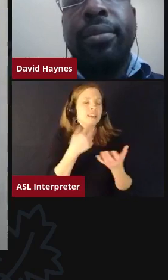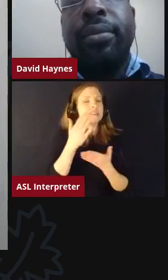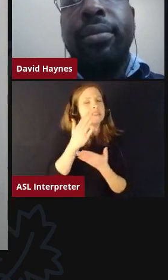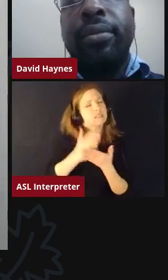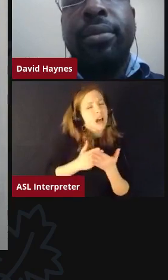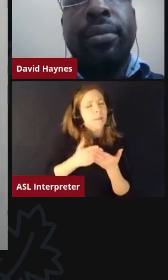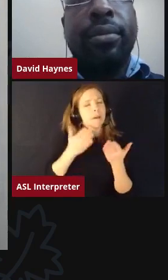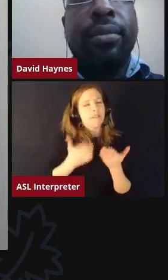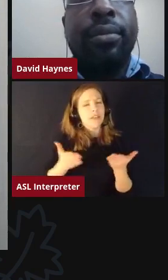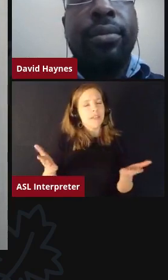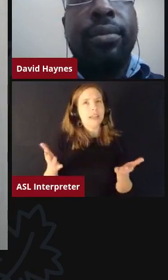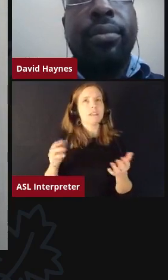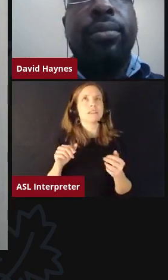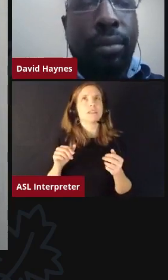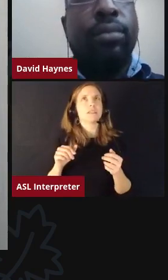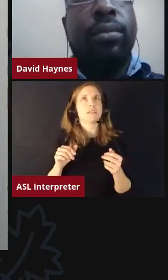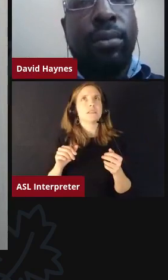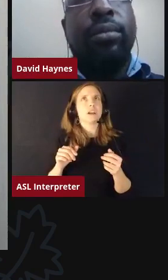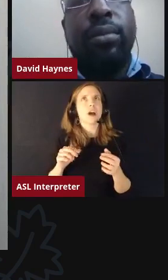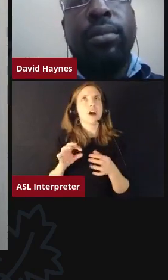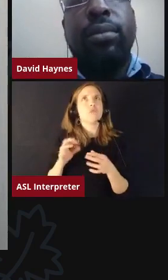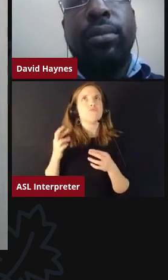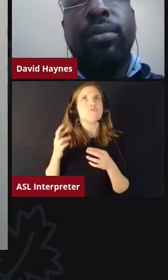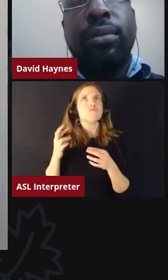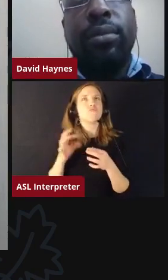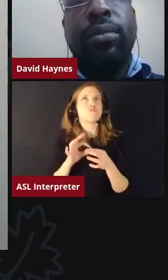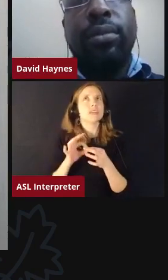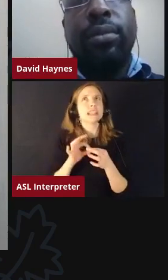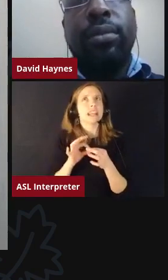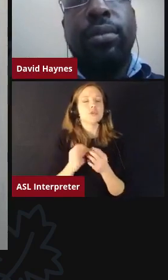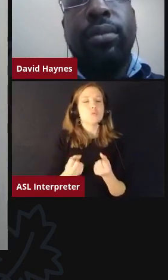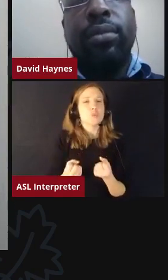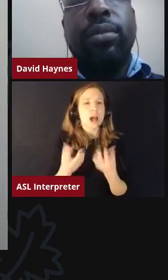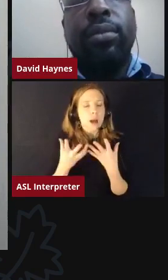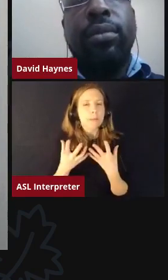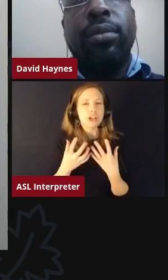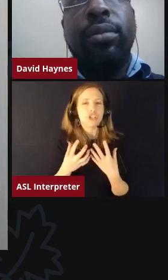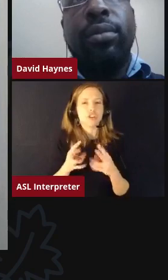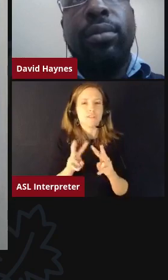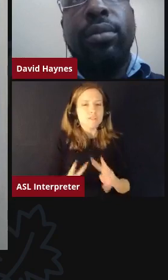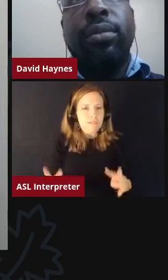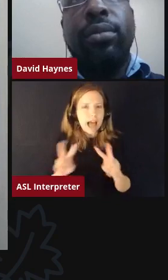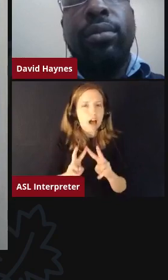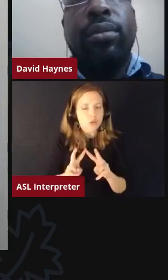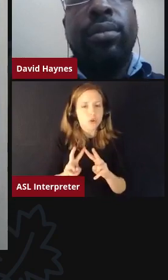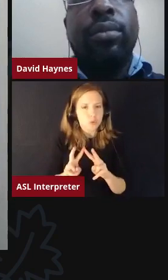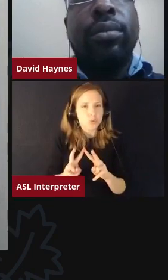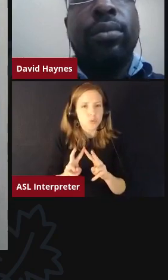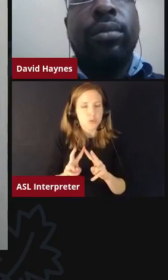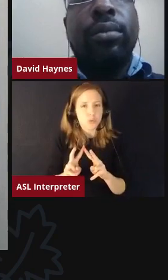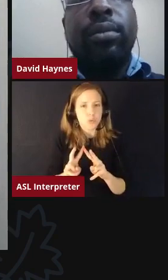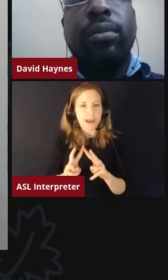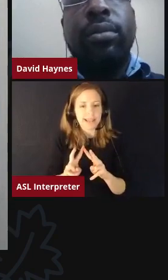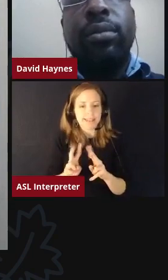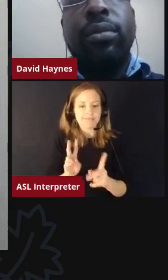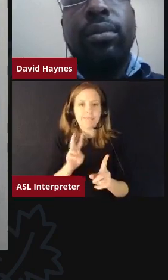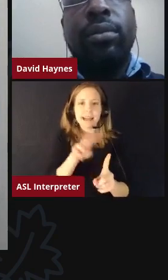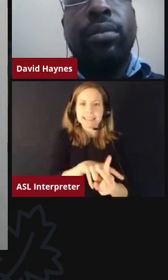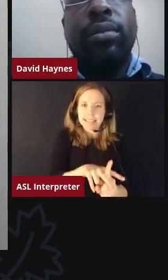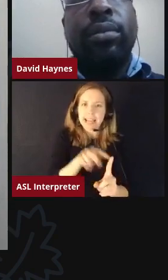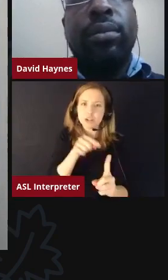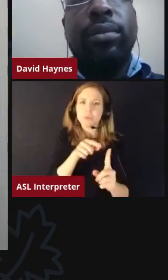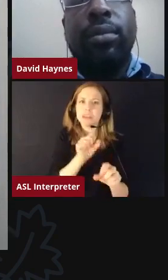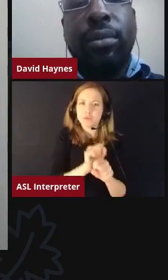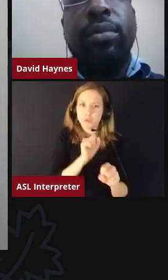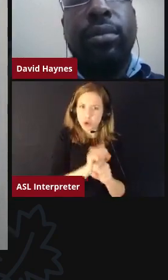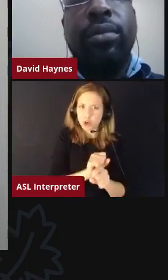much value is placed on the work itself. So, can you tell us about what that kind of collaboration,